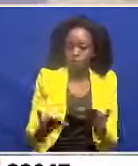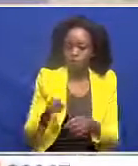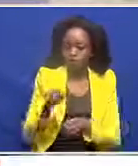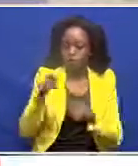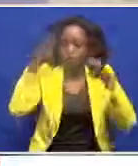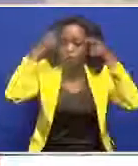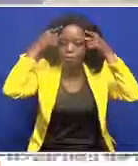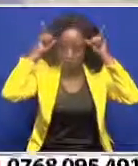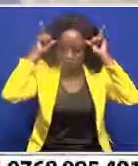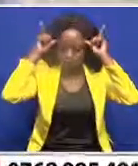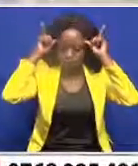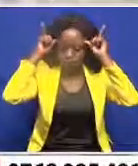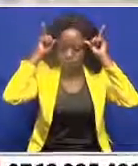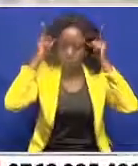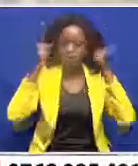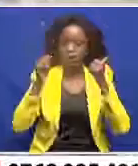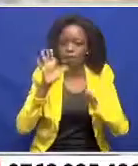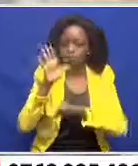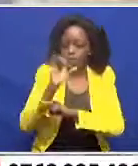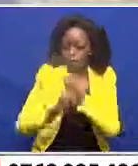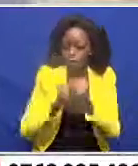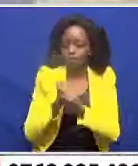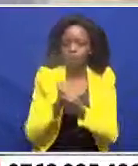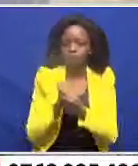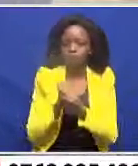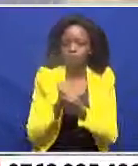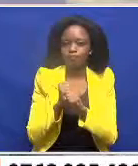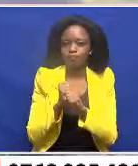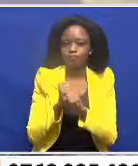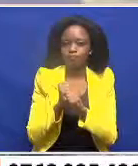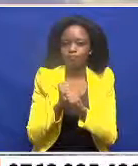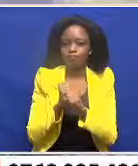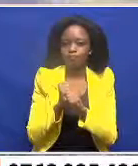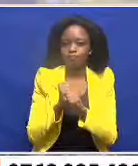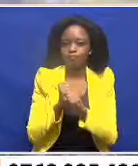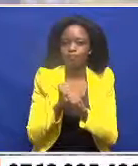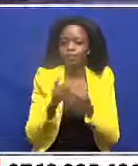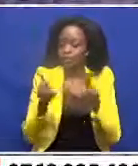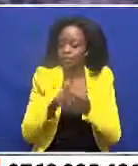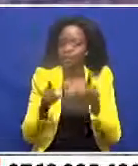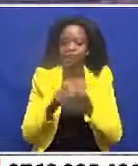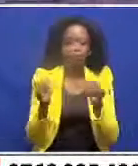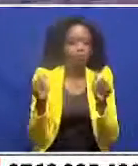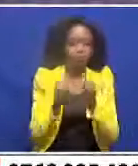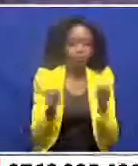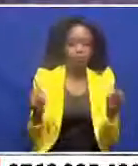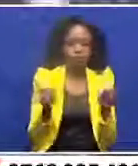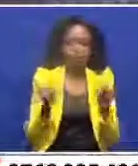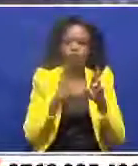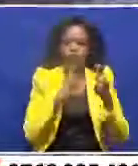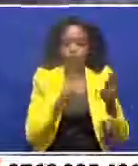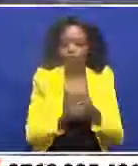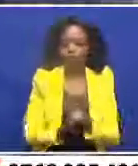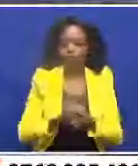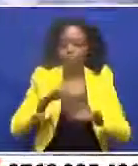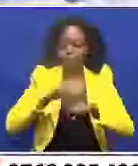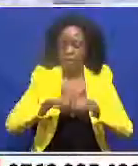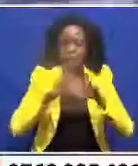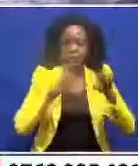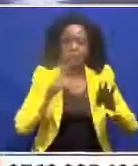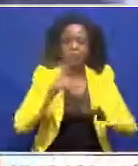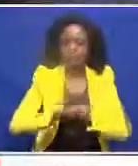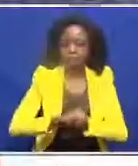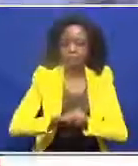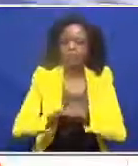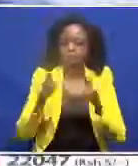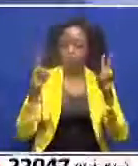for up to 5 years, the method is very accurate. Once the report is received, the matter